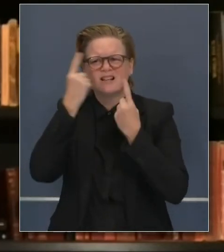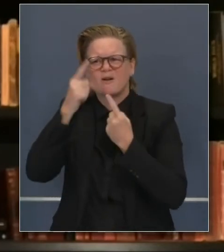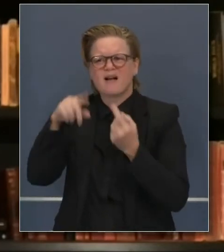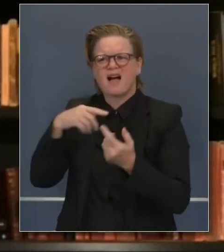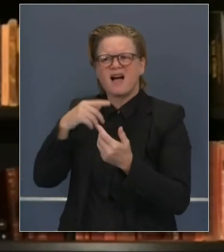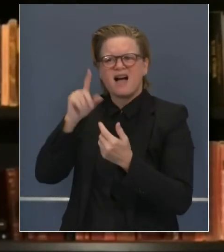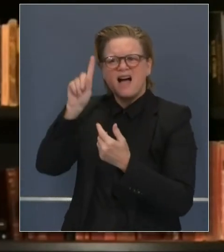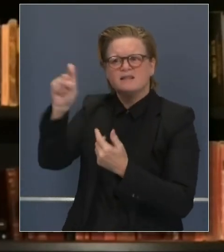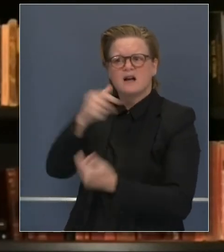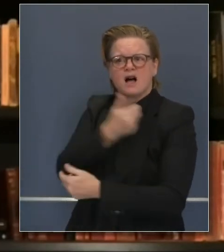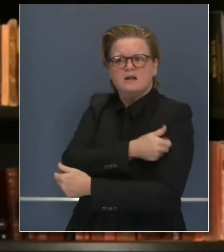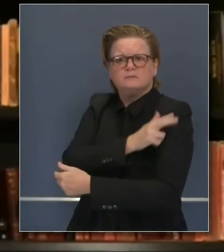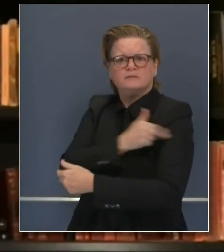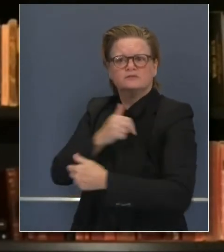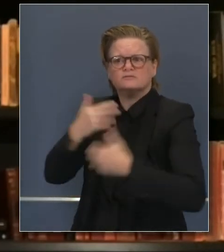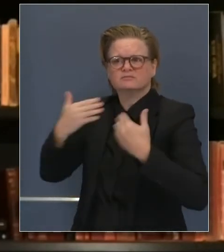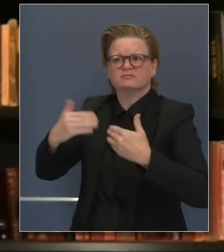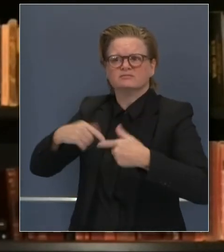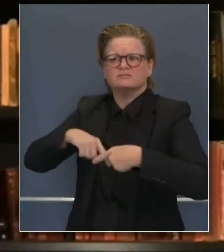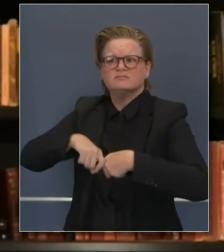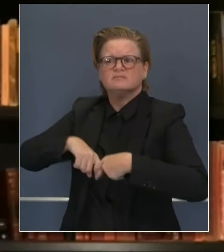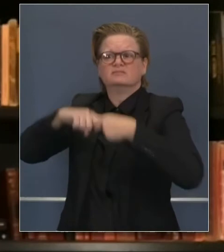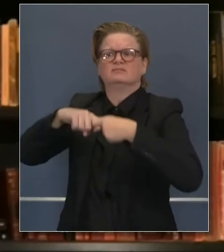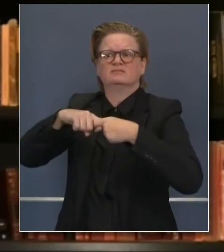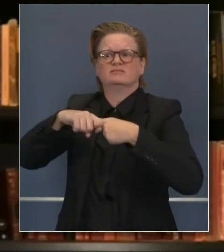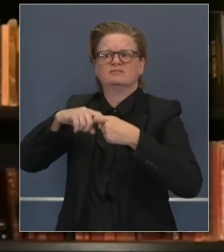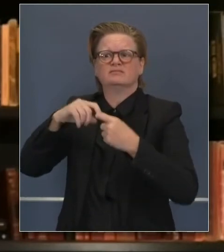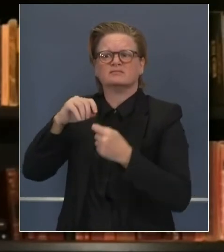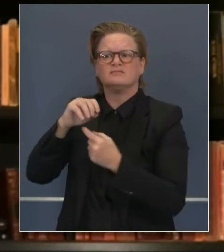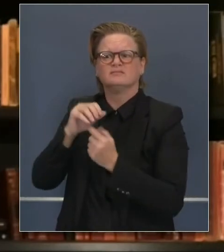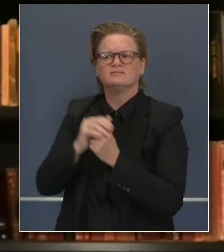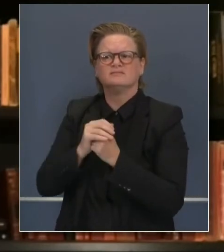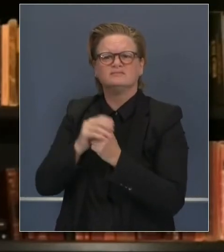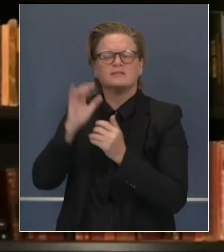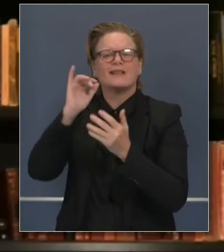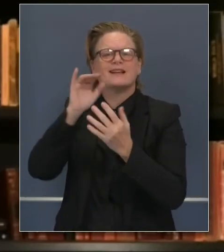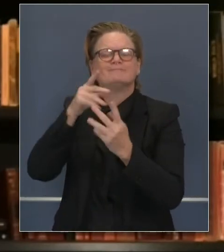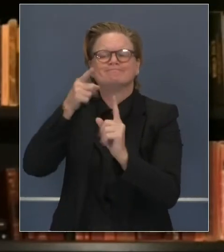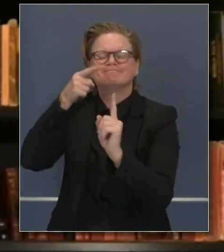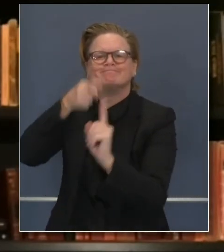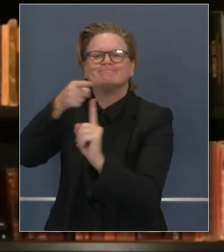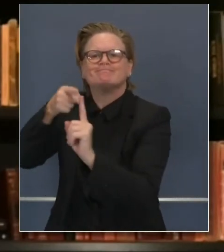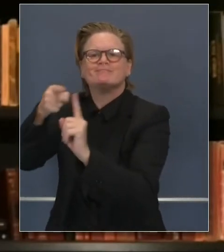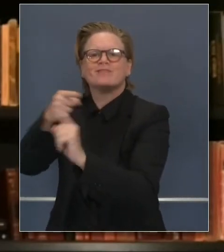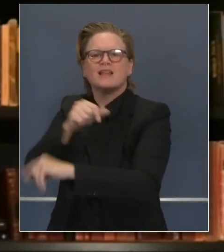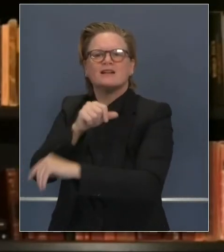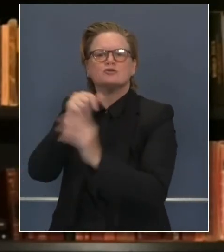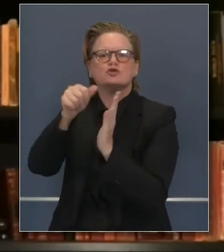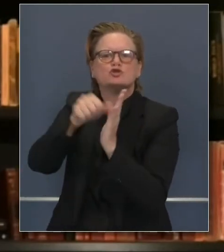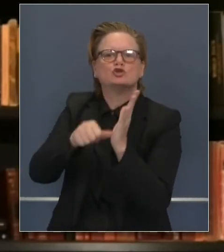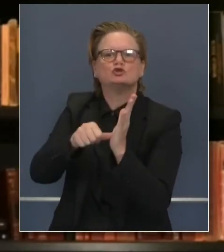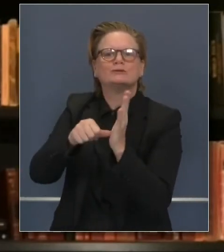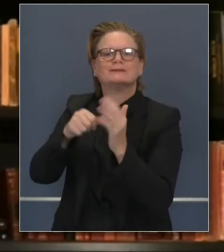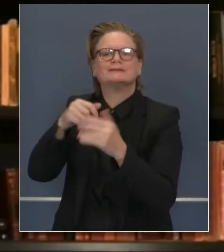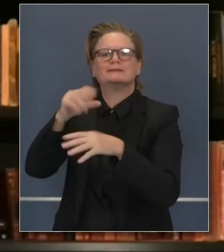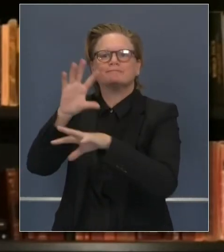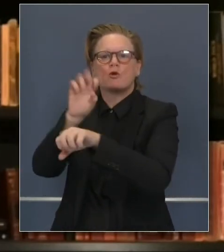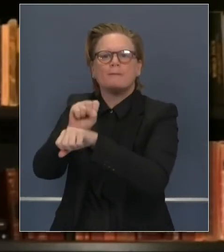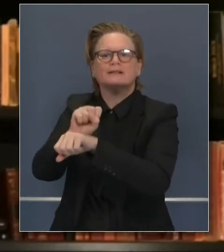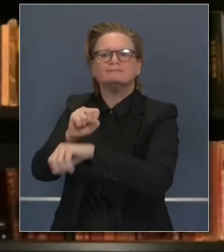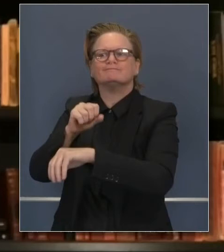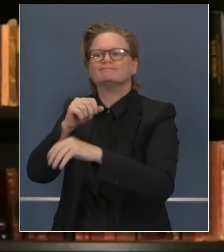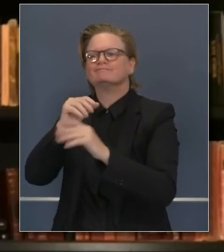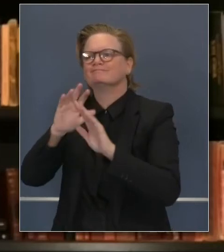to free up space and resources? In the last 72 hours, we've had very detailed, comprehensive,